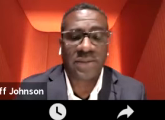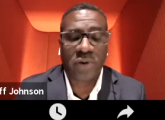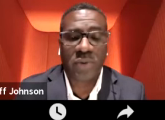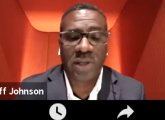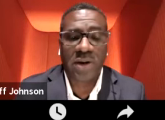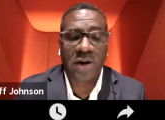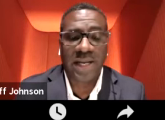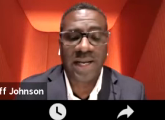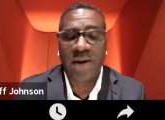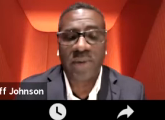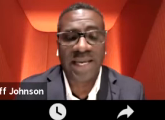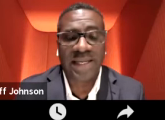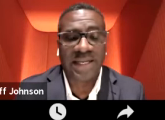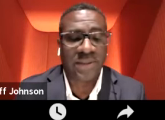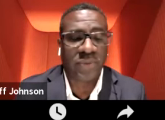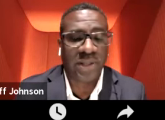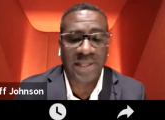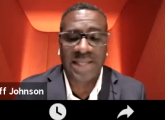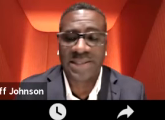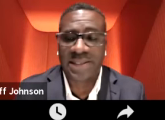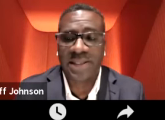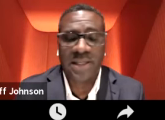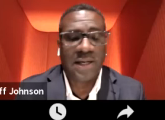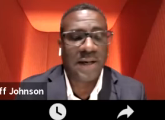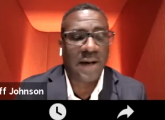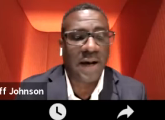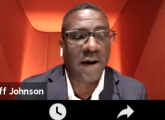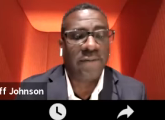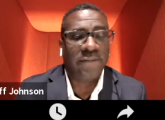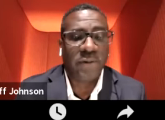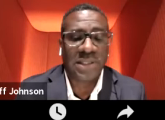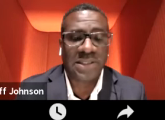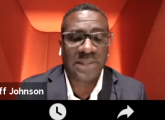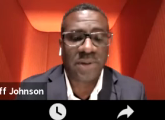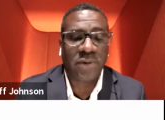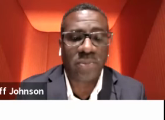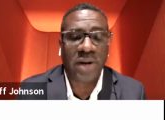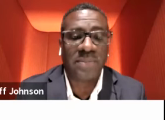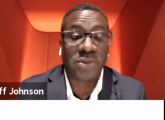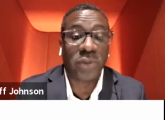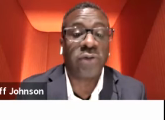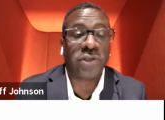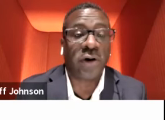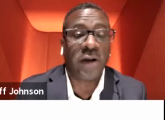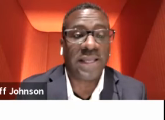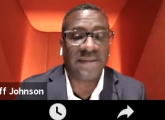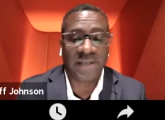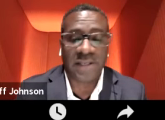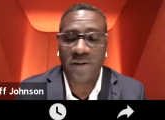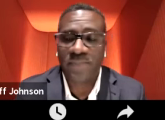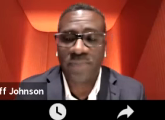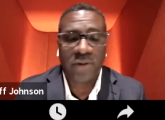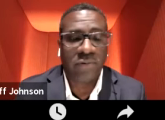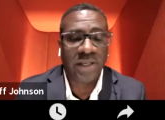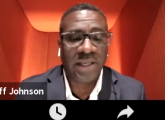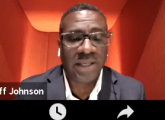level set where we are and how we got connected with NASA. Our focus has been on problems. What you saw in that